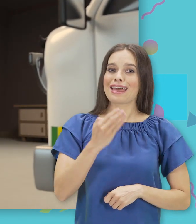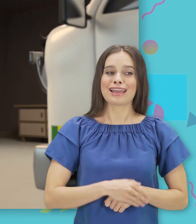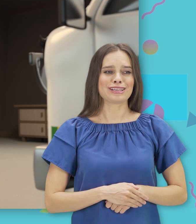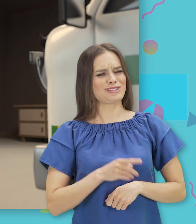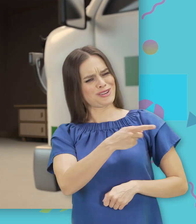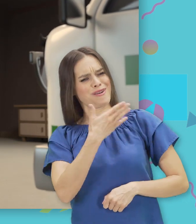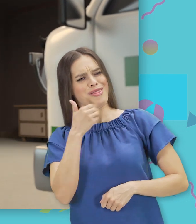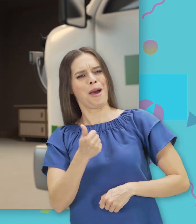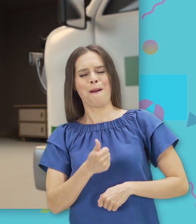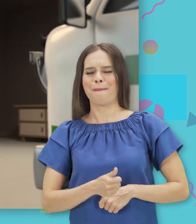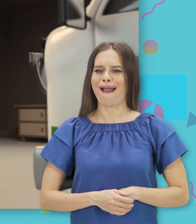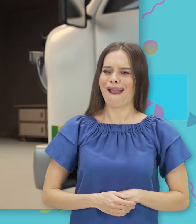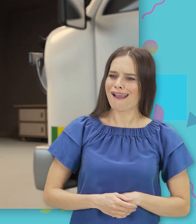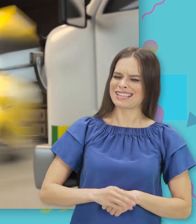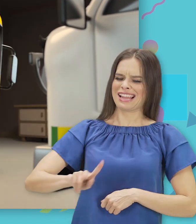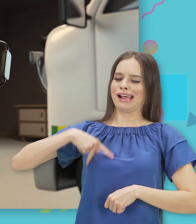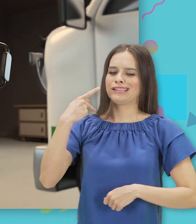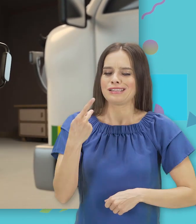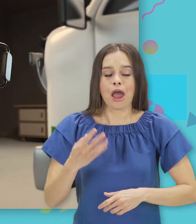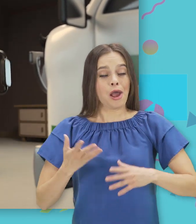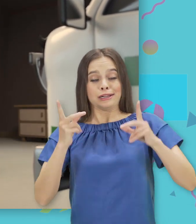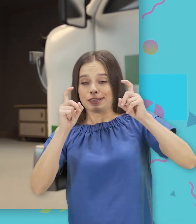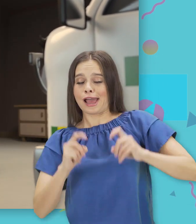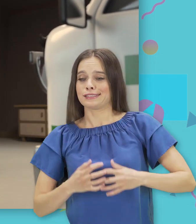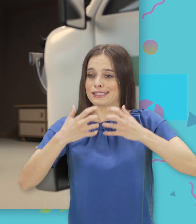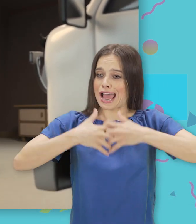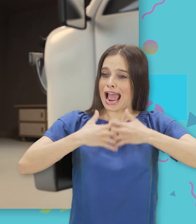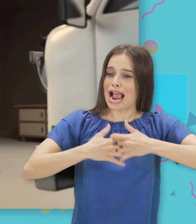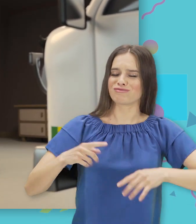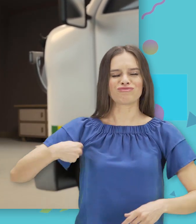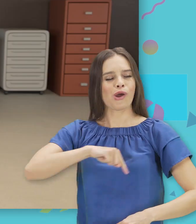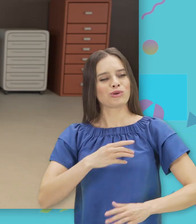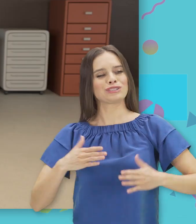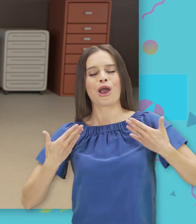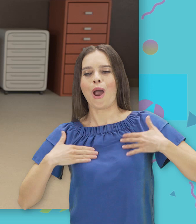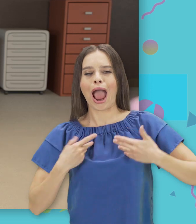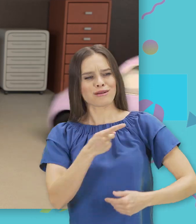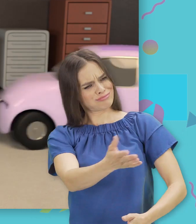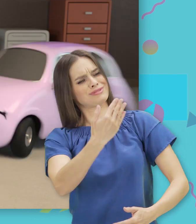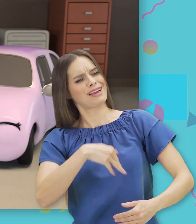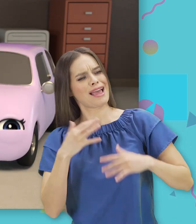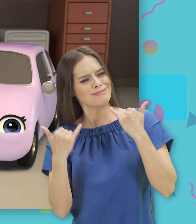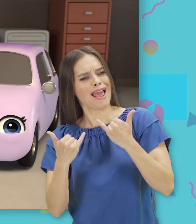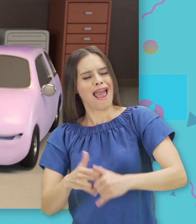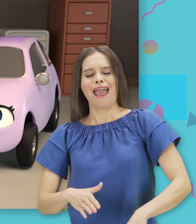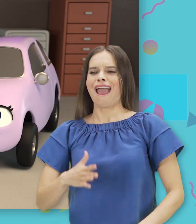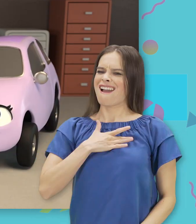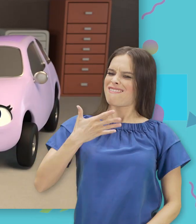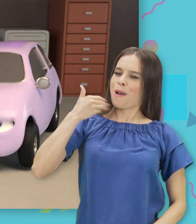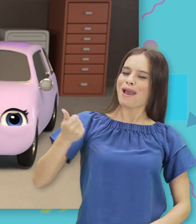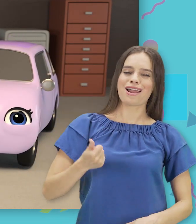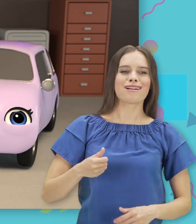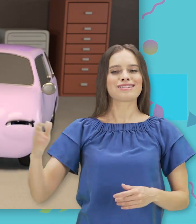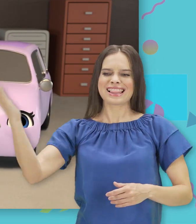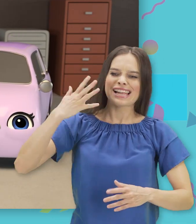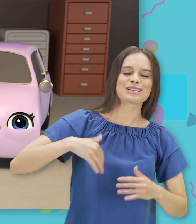Thank you, Amber, you're the best. Let's put this engine to the test. We're so glad you came today. I feel